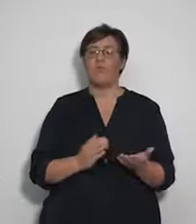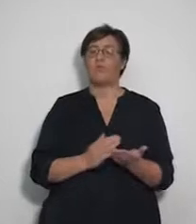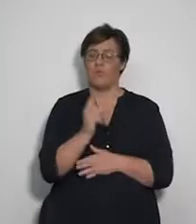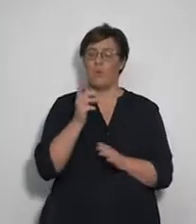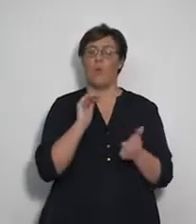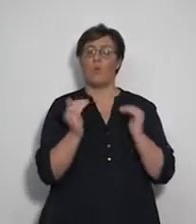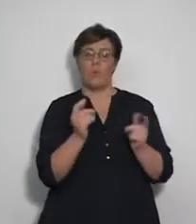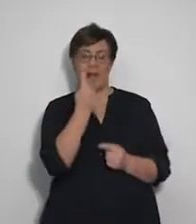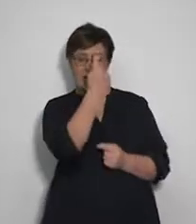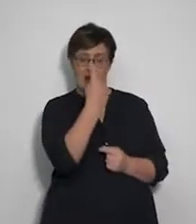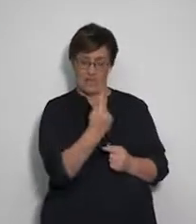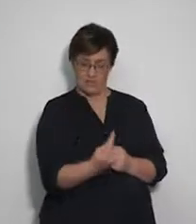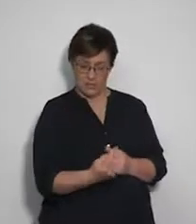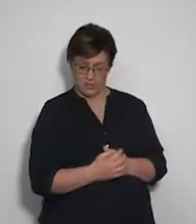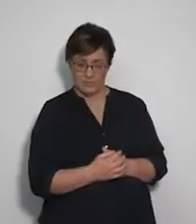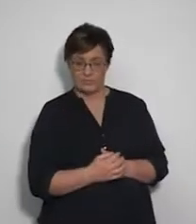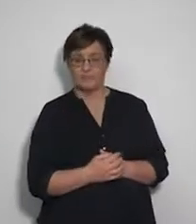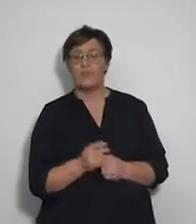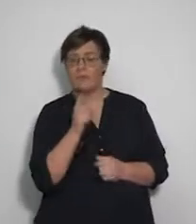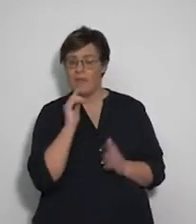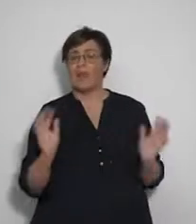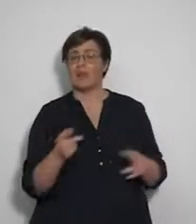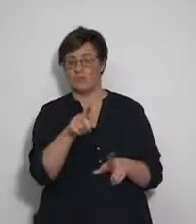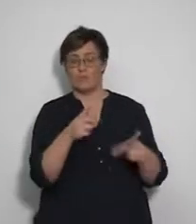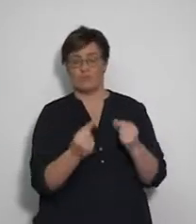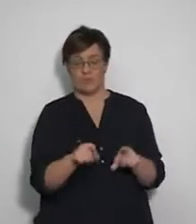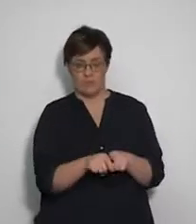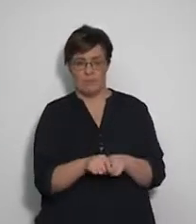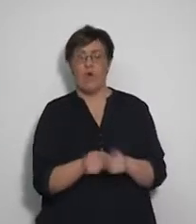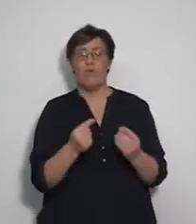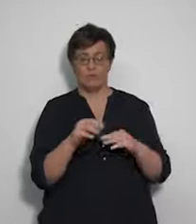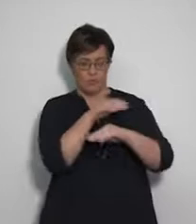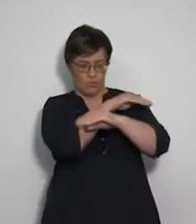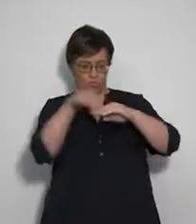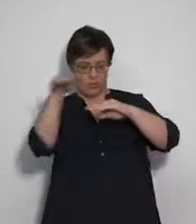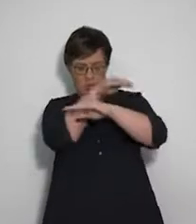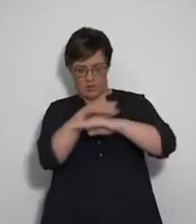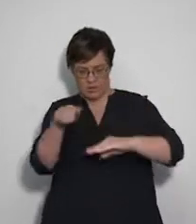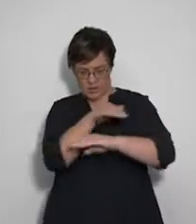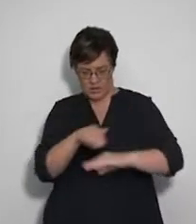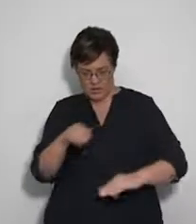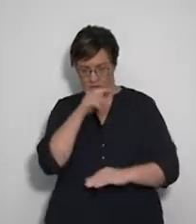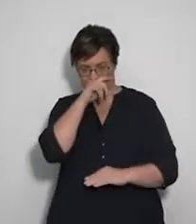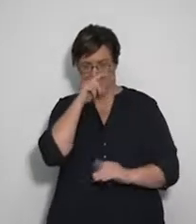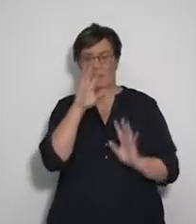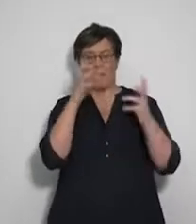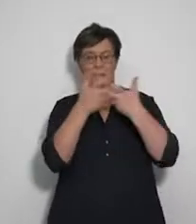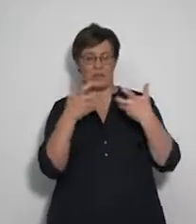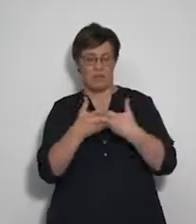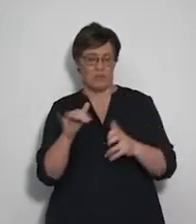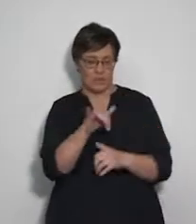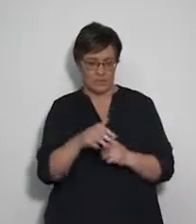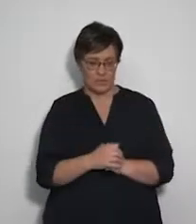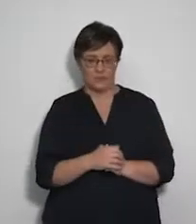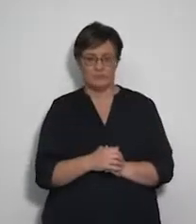and I'm going to compare each band, and that's essentially what I'd encourage you to do, is to use a ruler and place that along, and let's see.